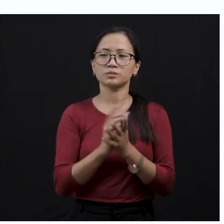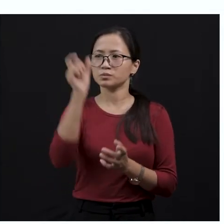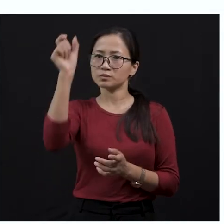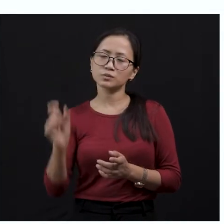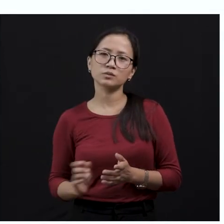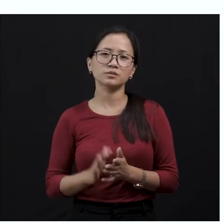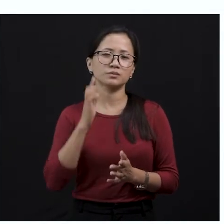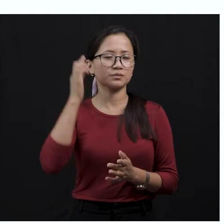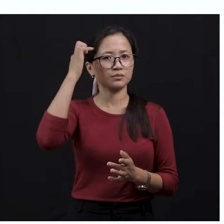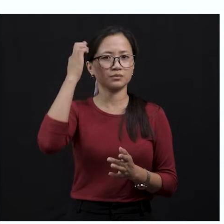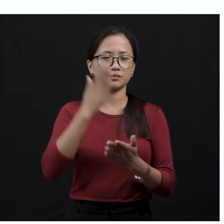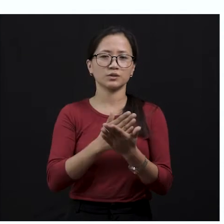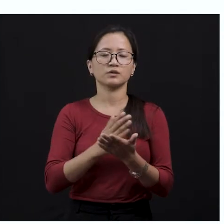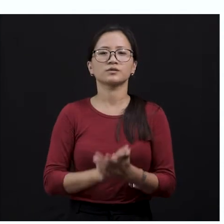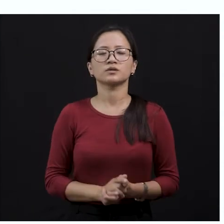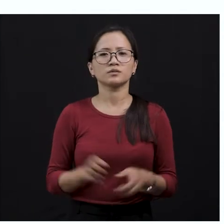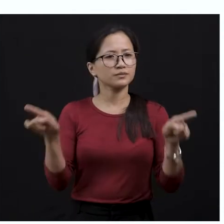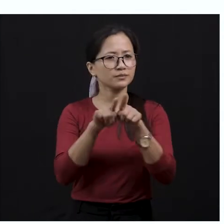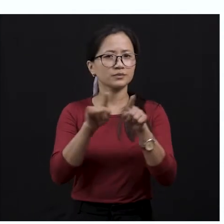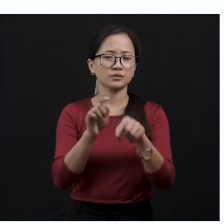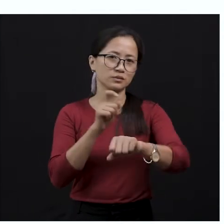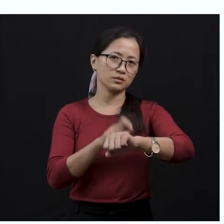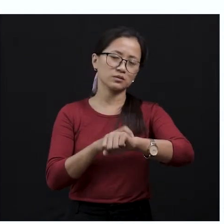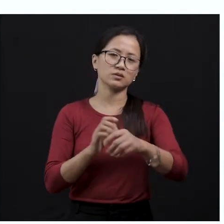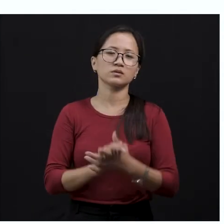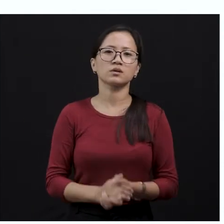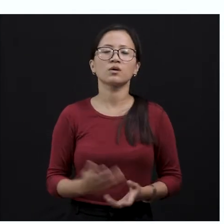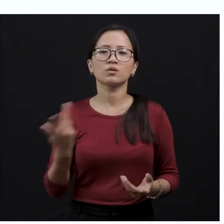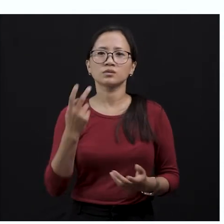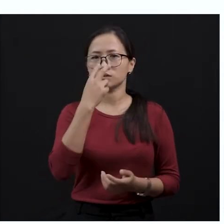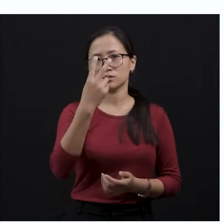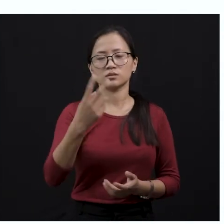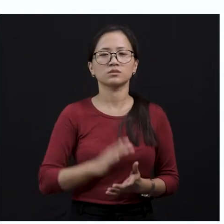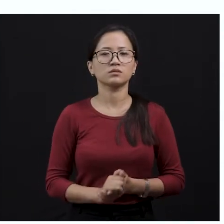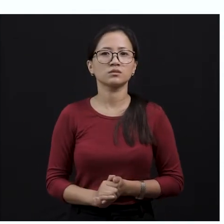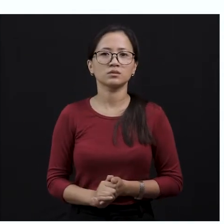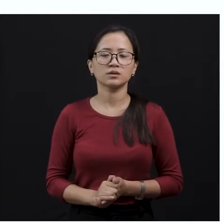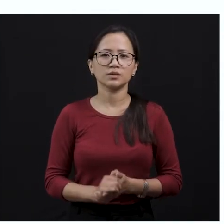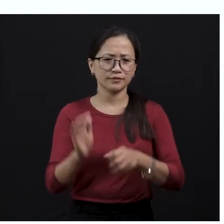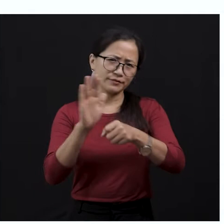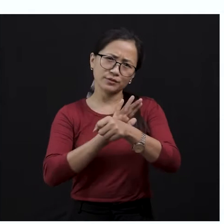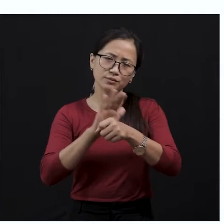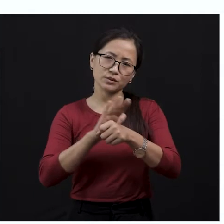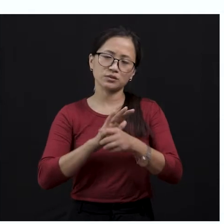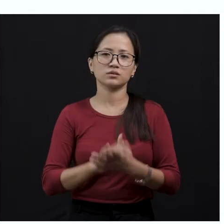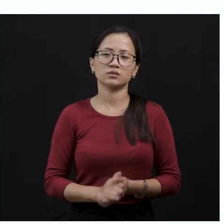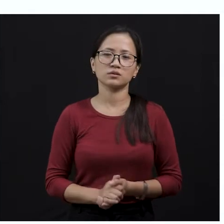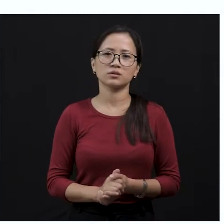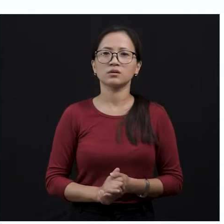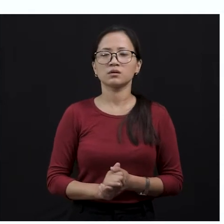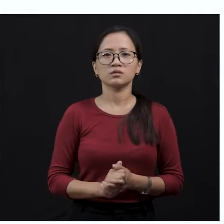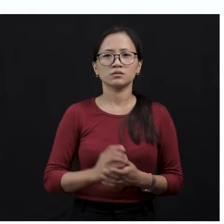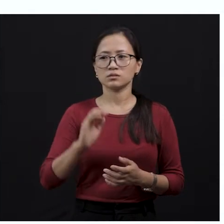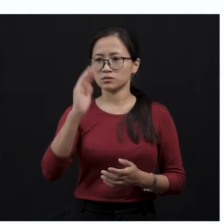that the town was similar to this during their times. So what you see here are people are busy, some are